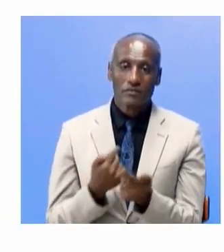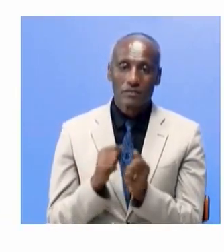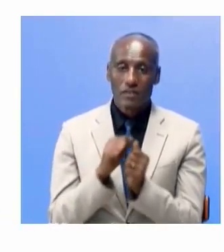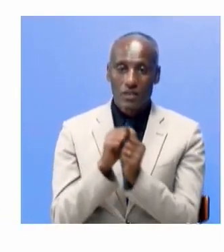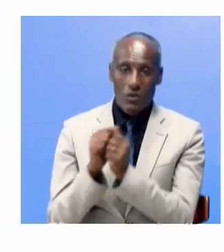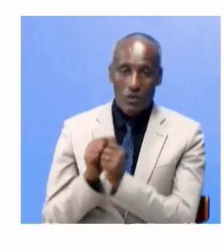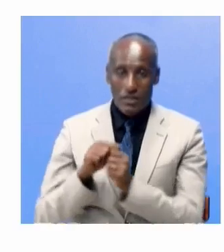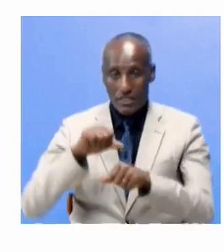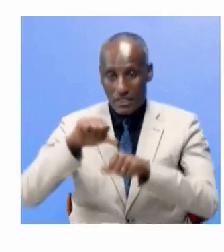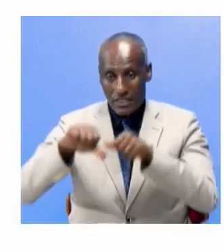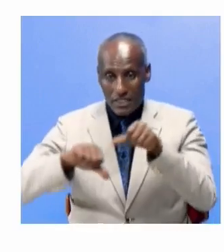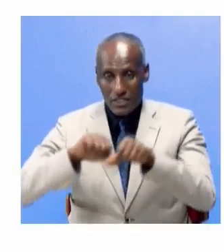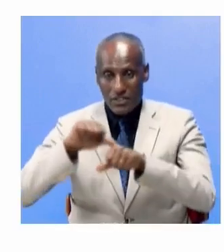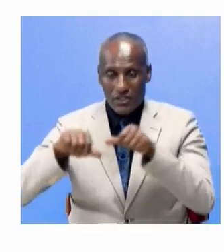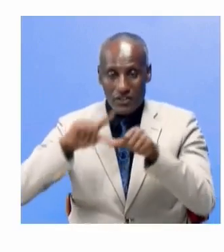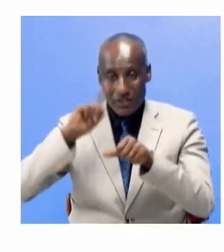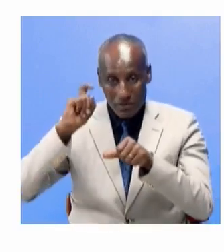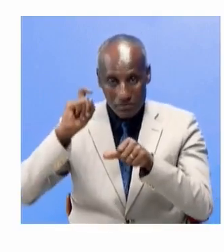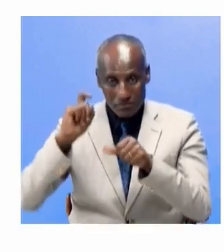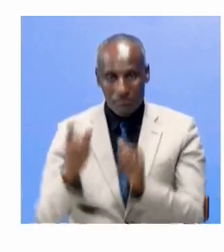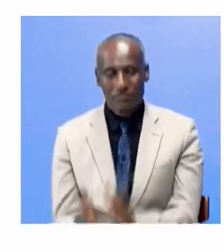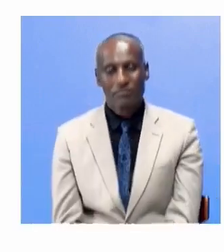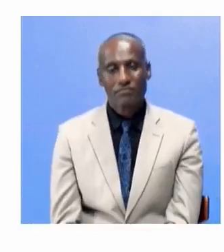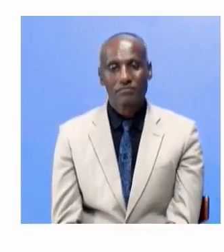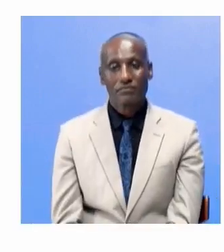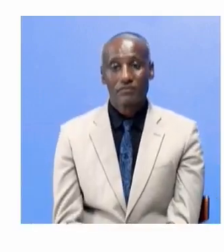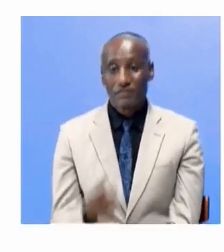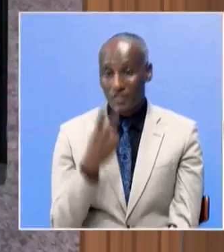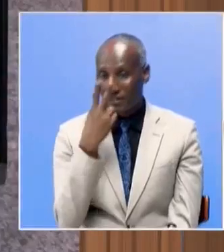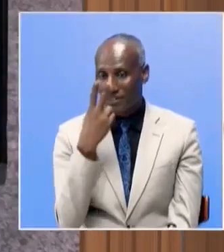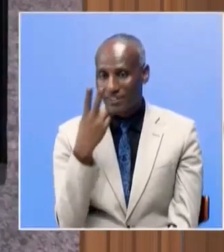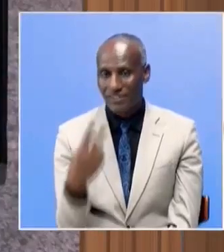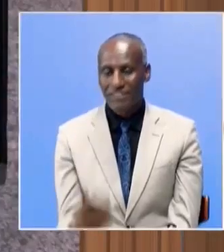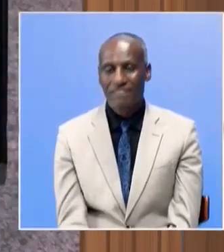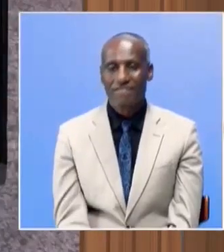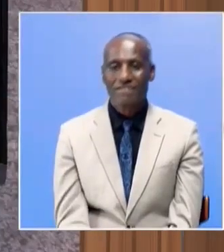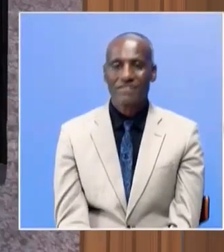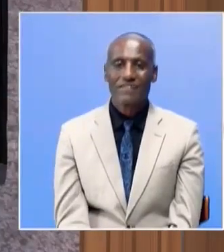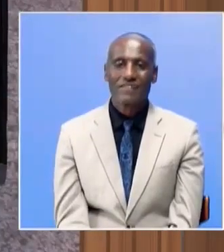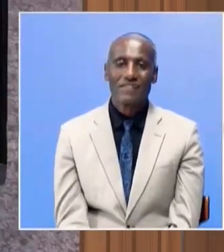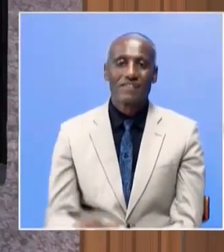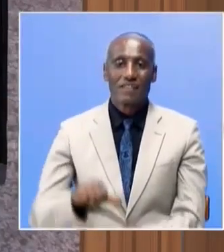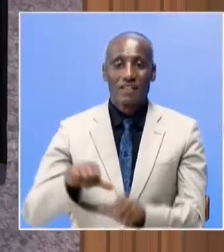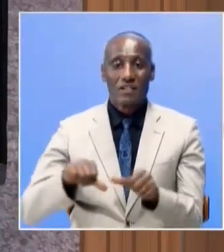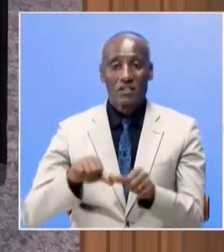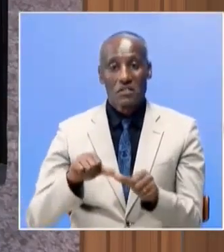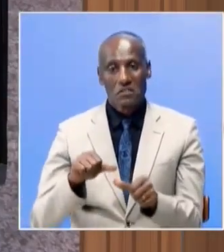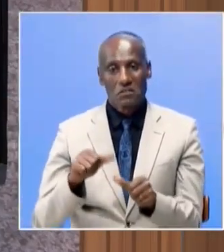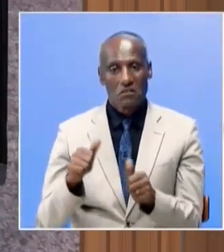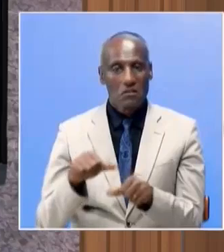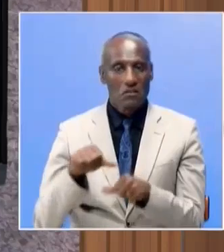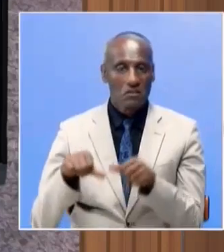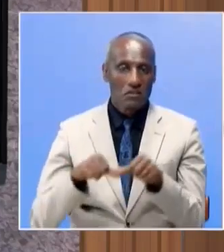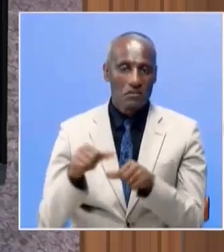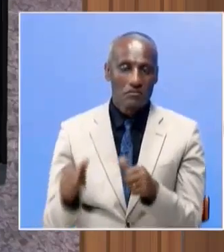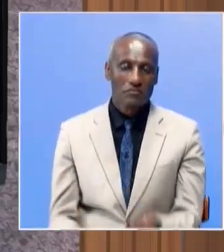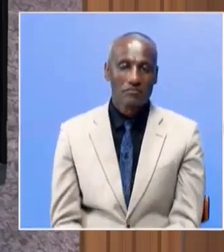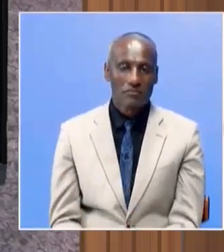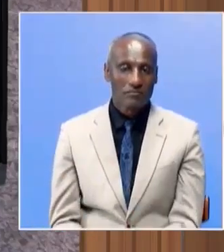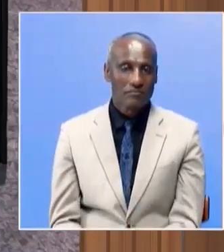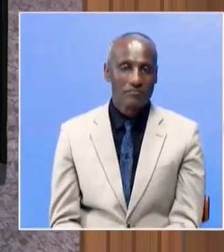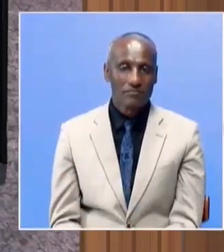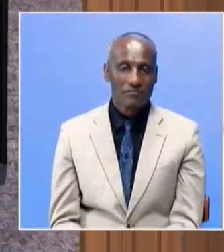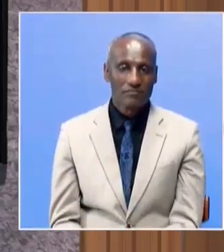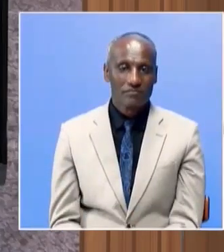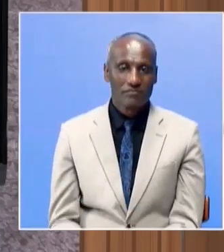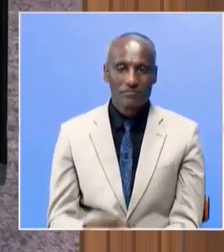with each other? Look. Each other. Nice.